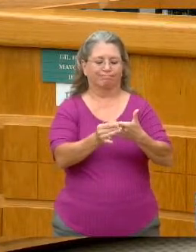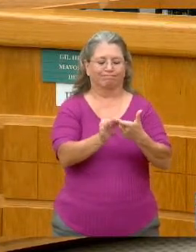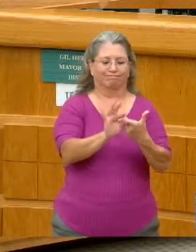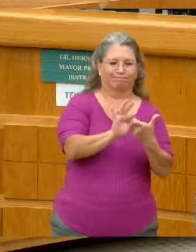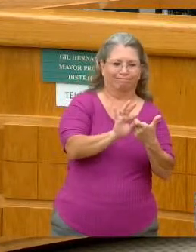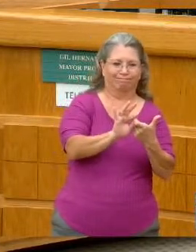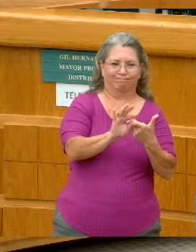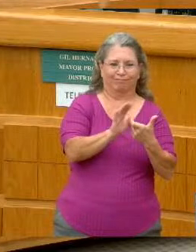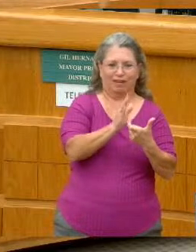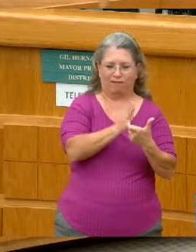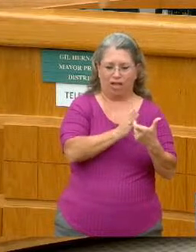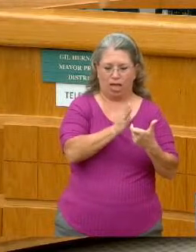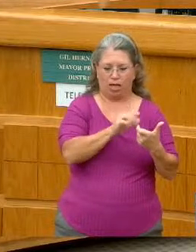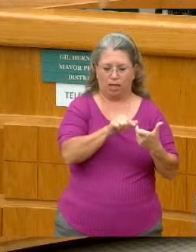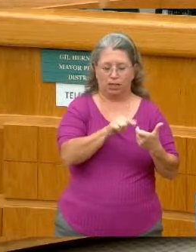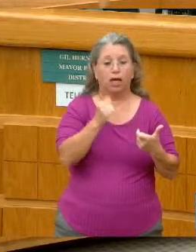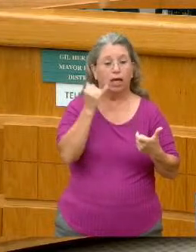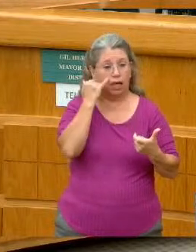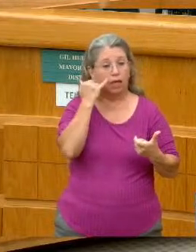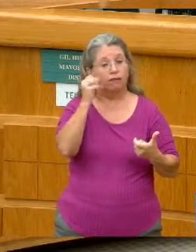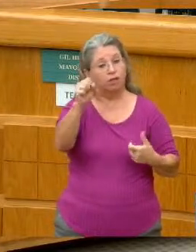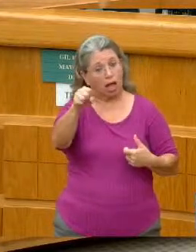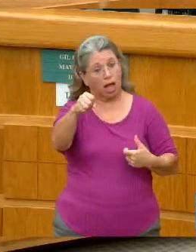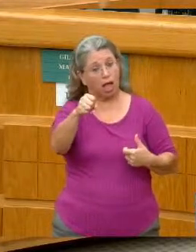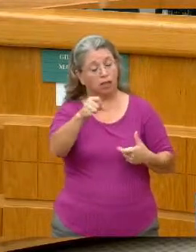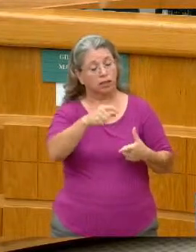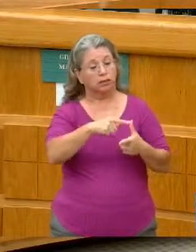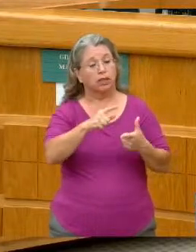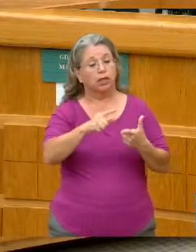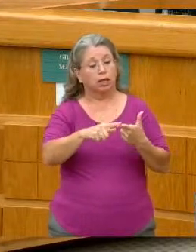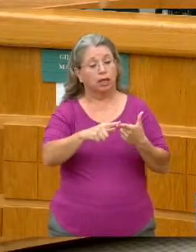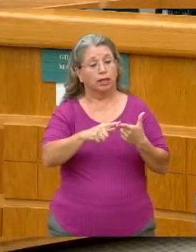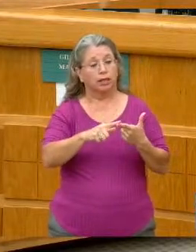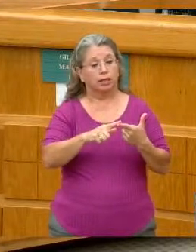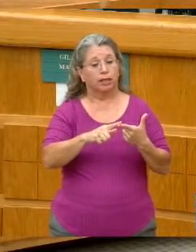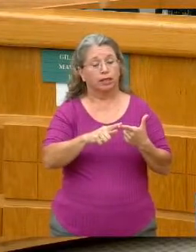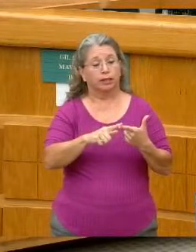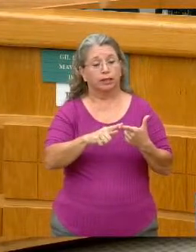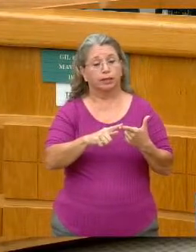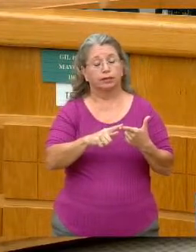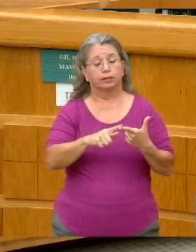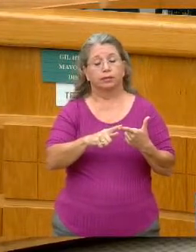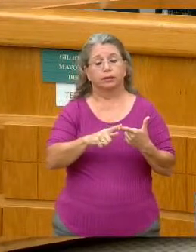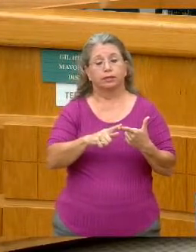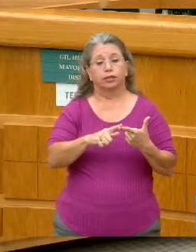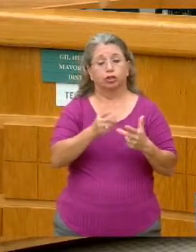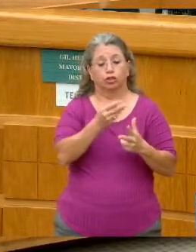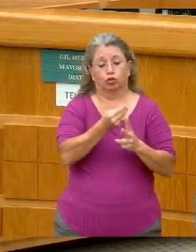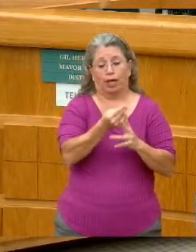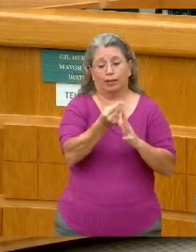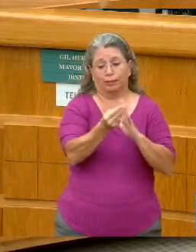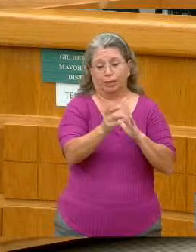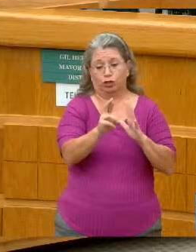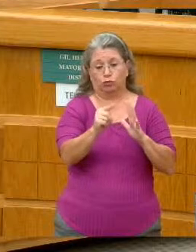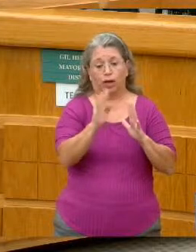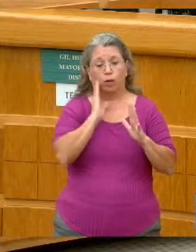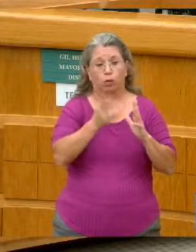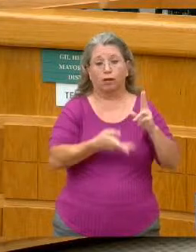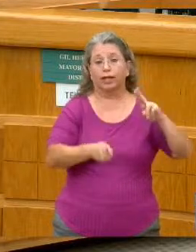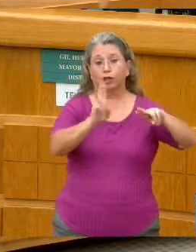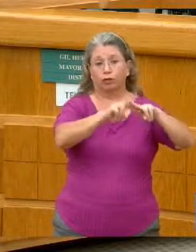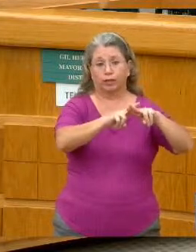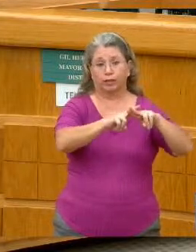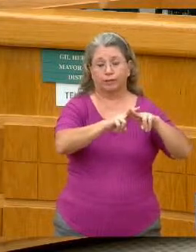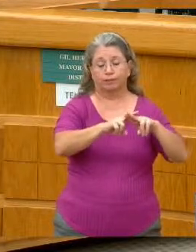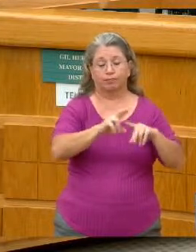you are, and if all of us are, what this means is that the transmission rate is going to increase. And the only way that this doesn't